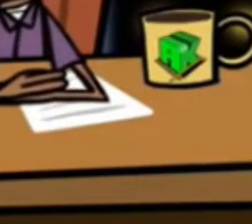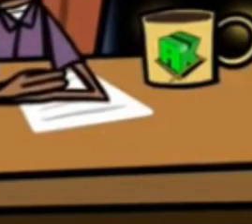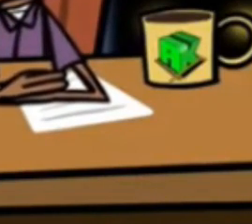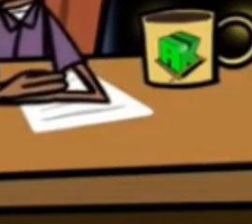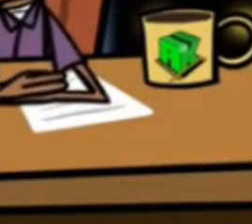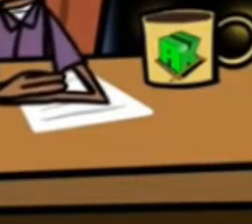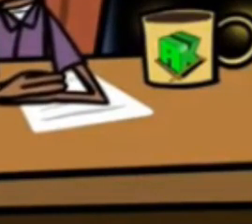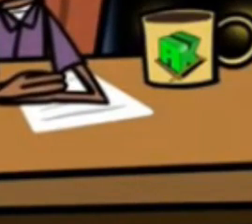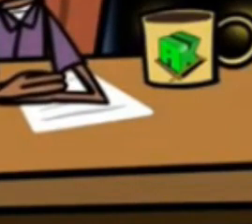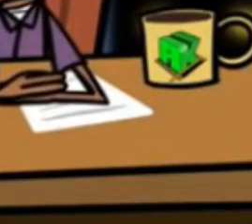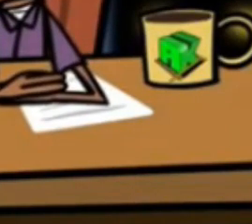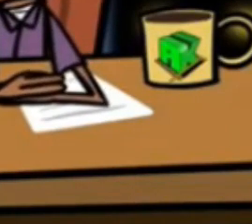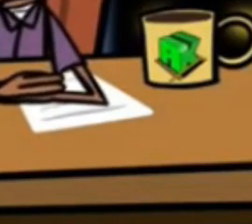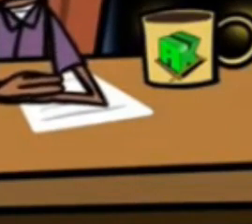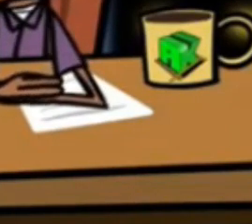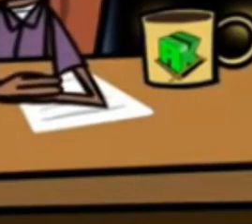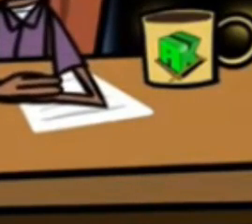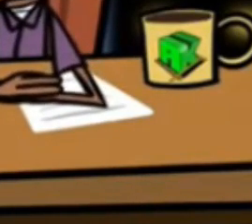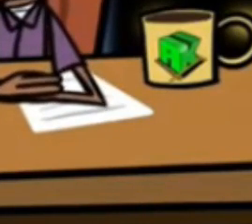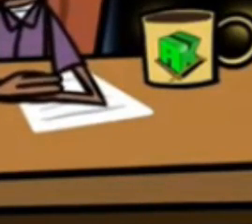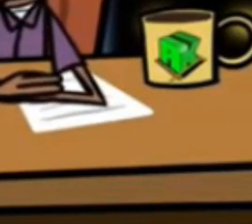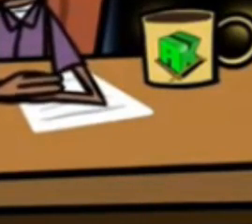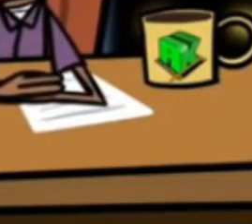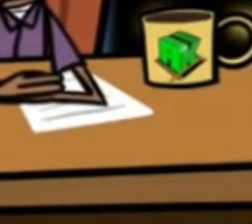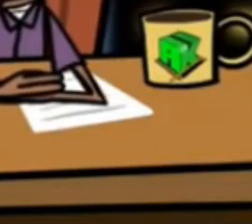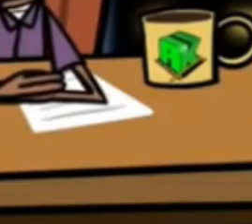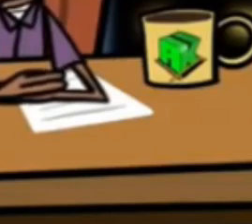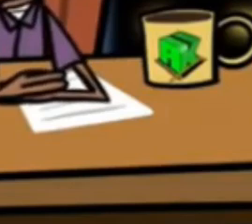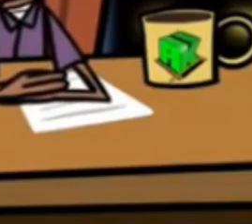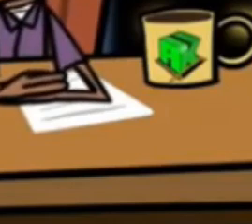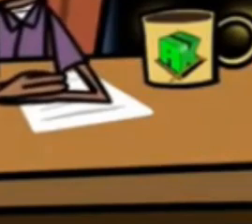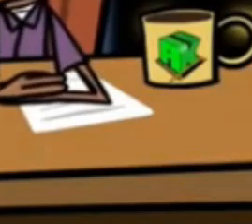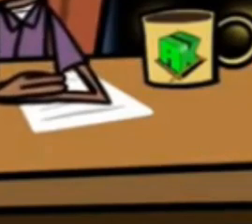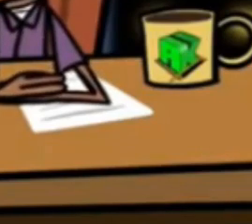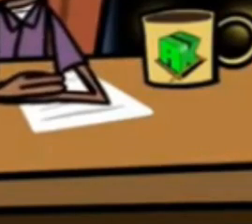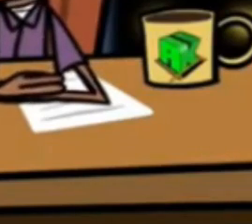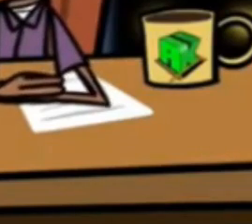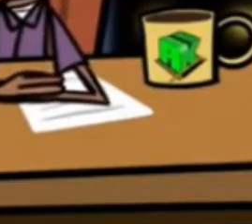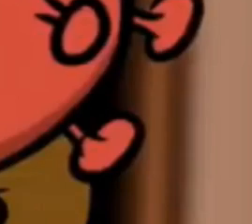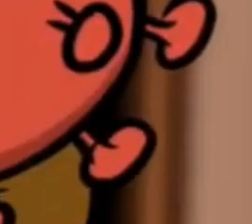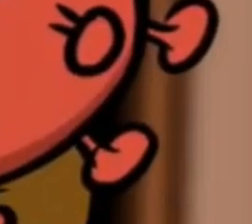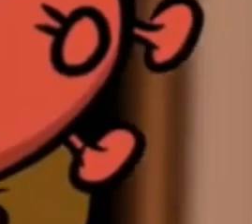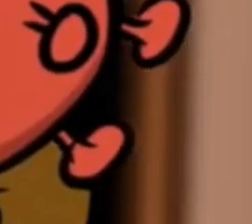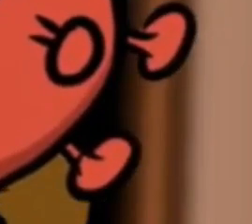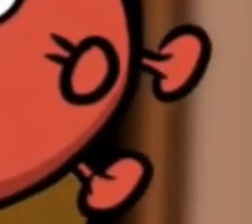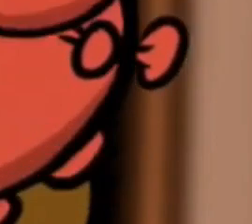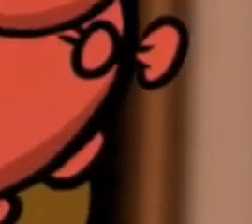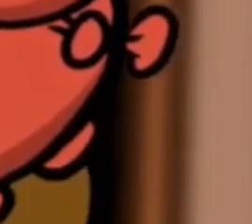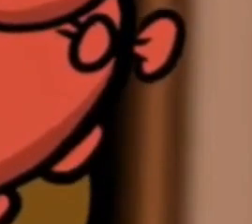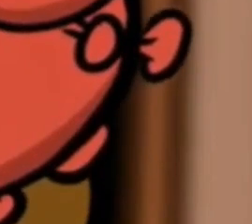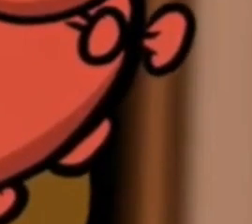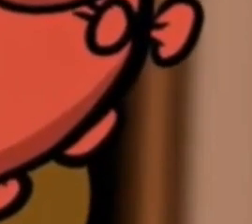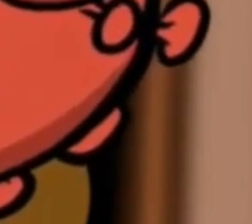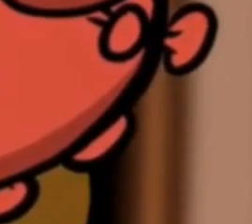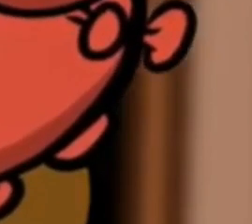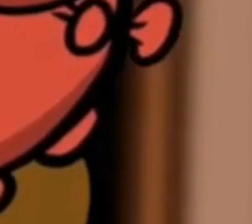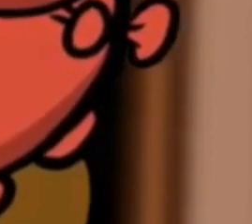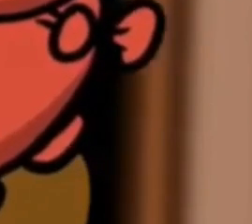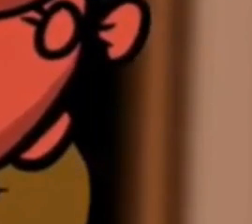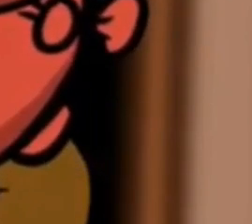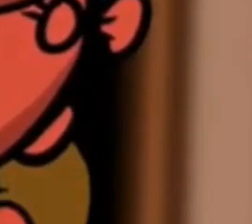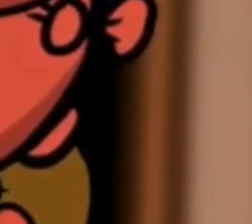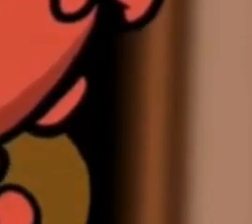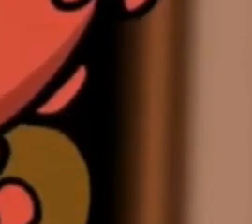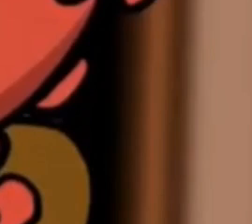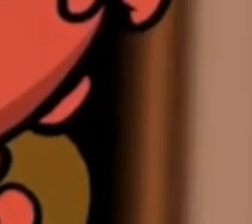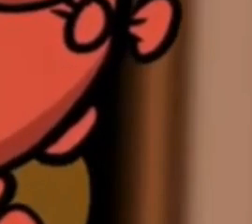the mean or average age is 32 years. In terms of clinical